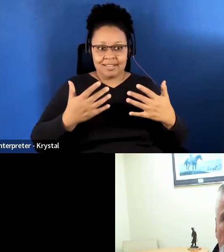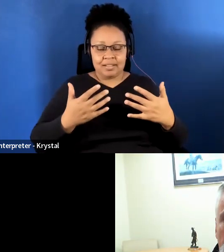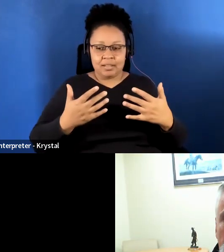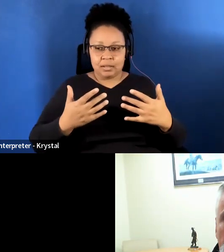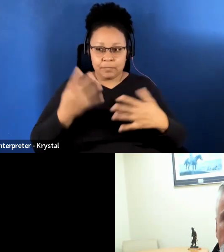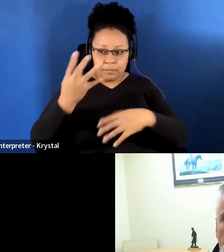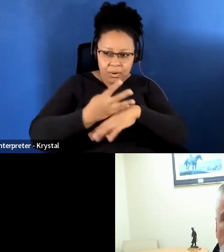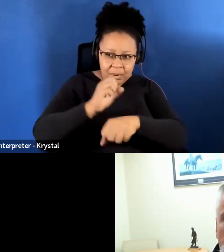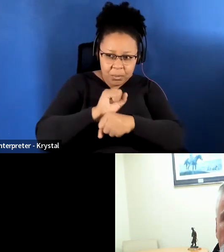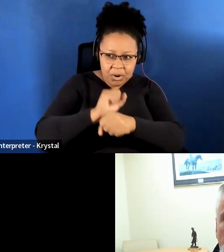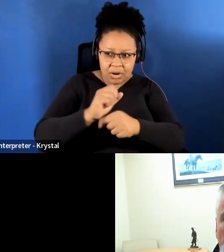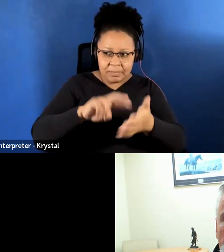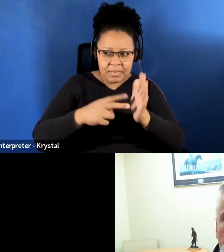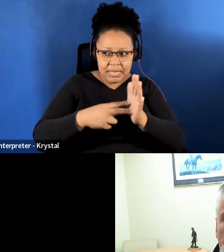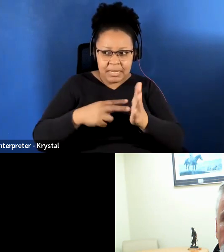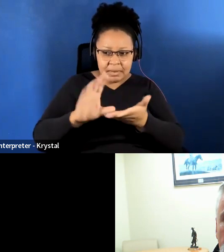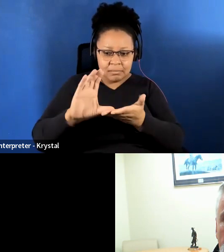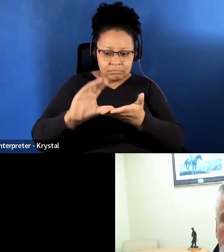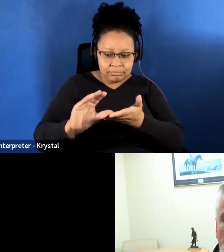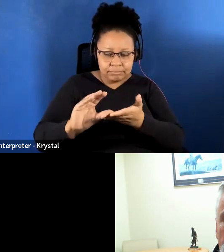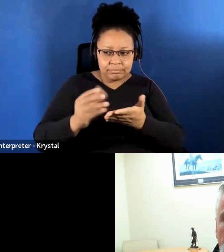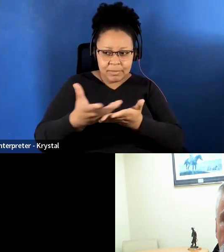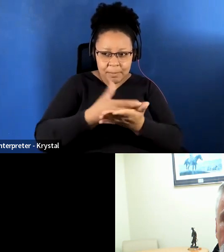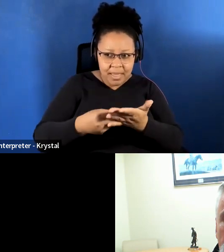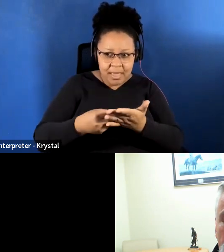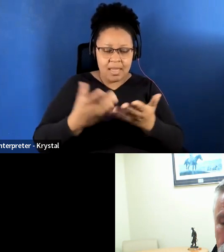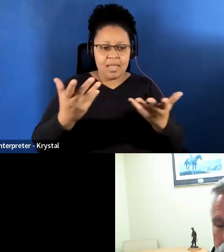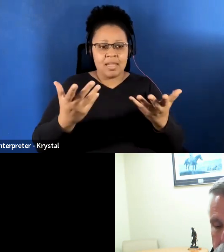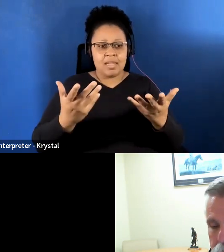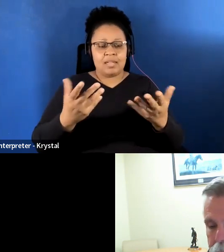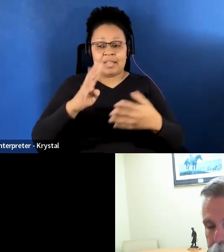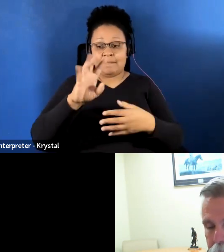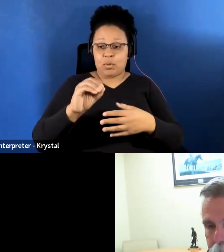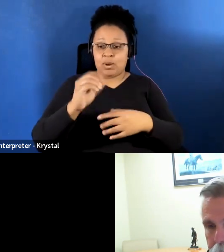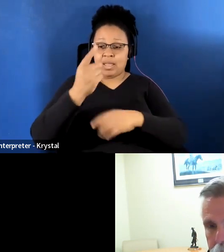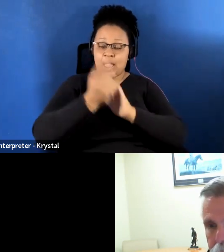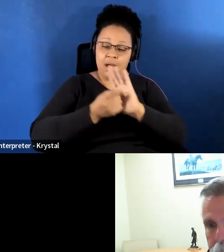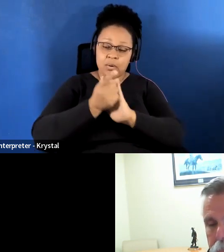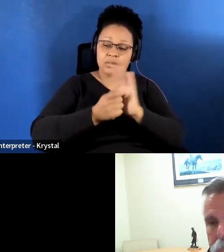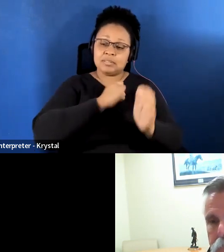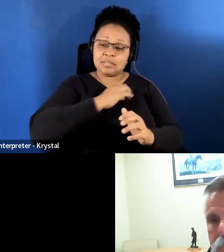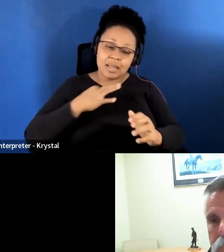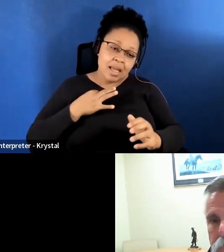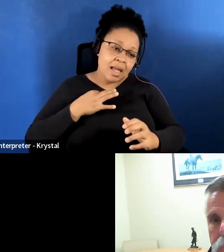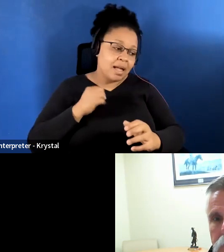about a 4-day work week, for 40-hour staff or,